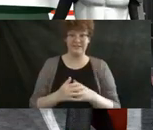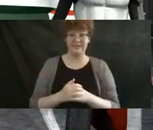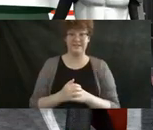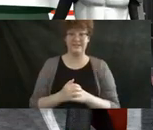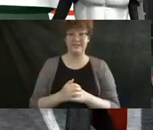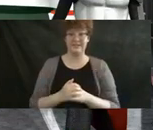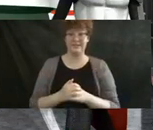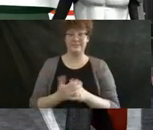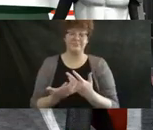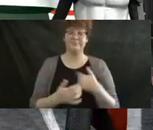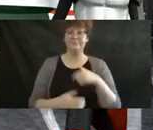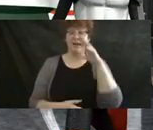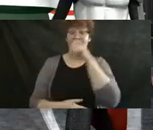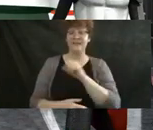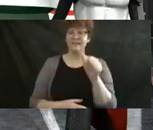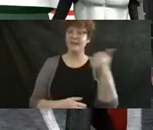other question is